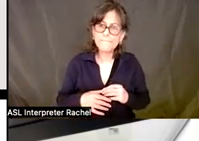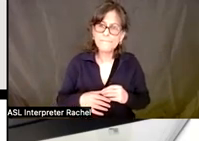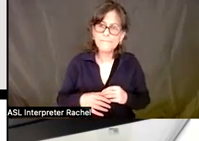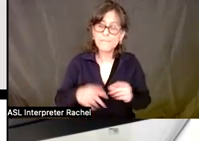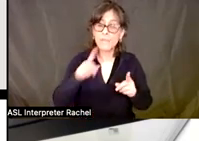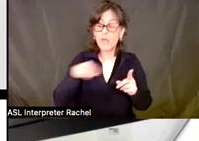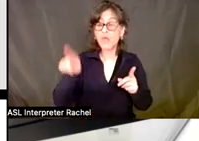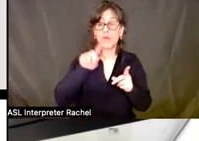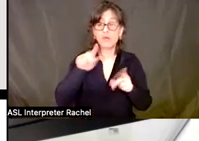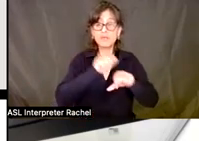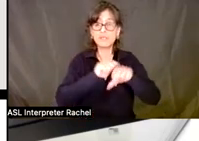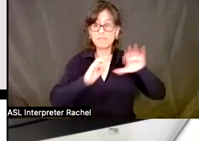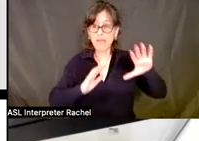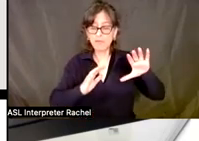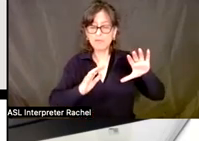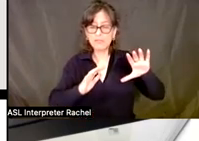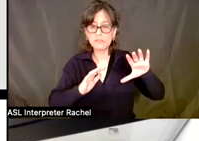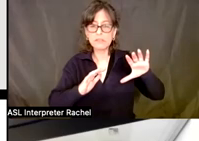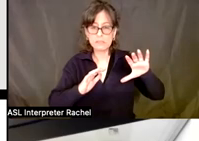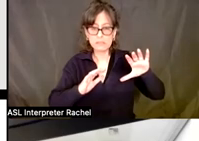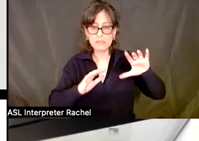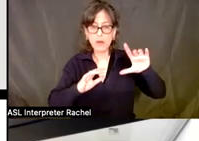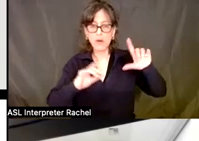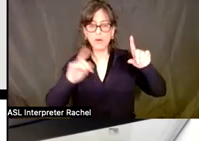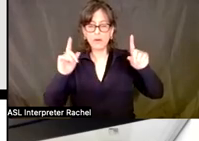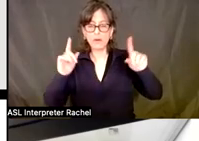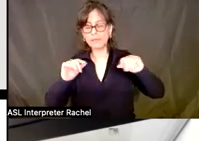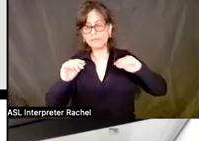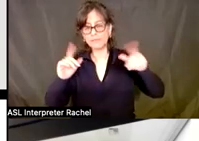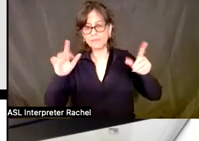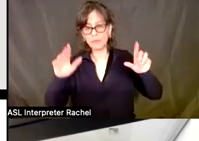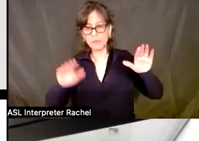those mountains diminish to the southwest.